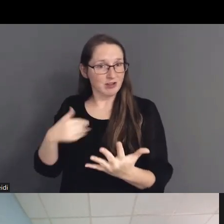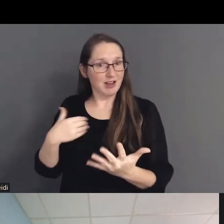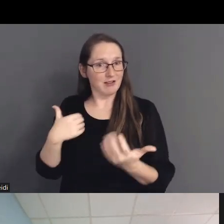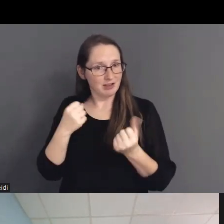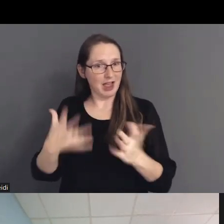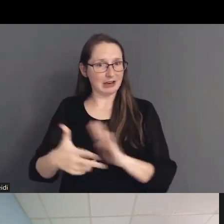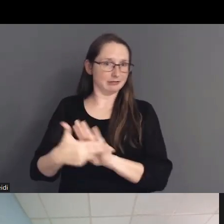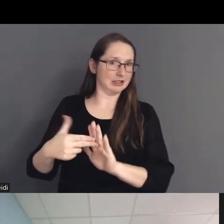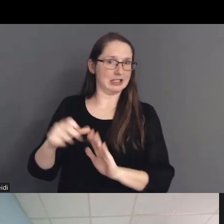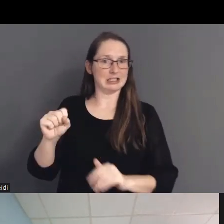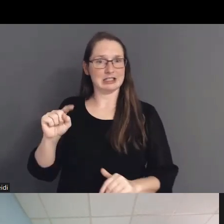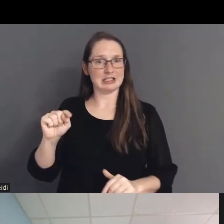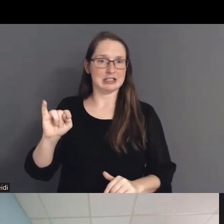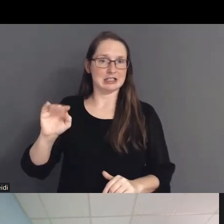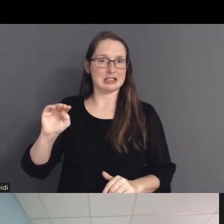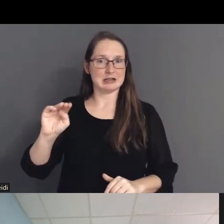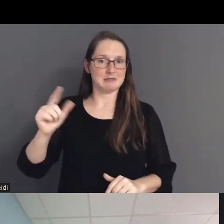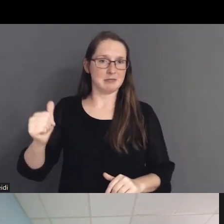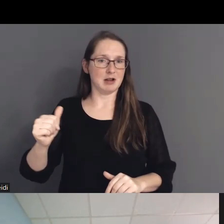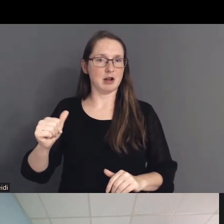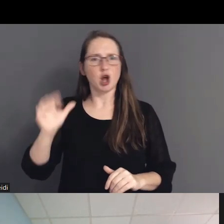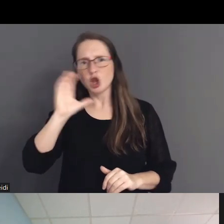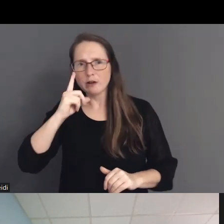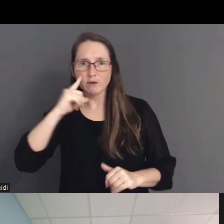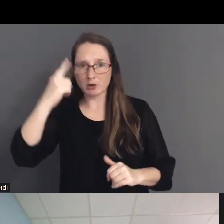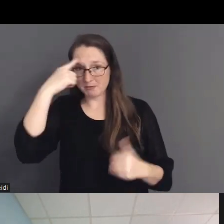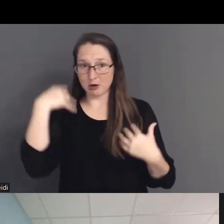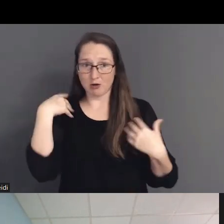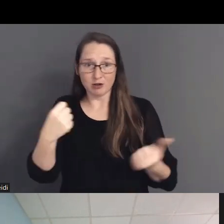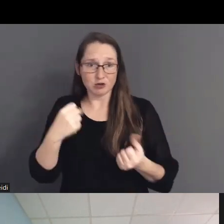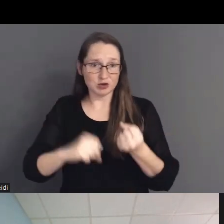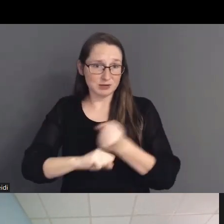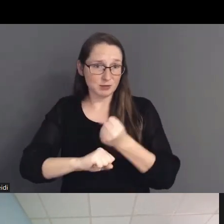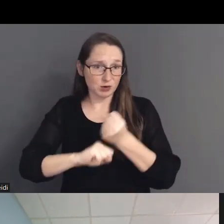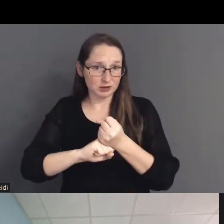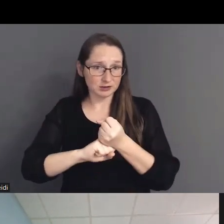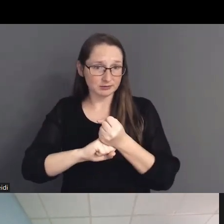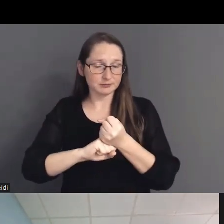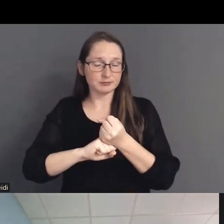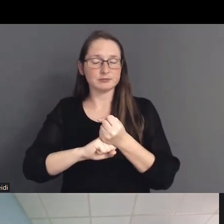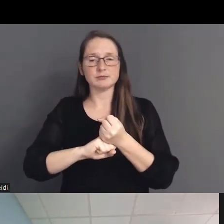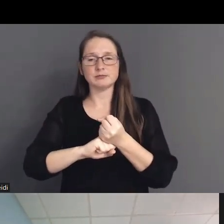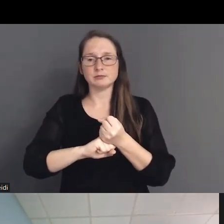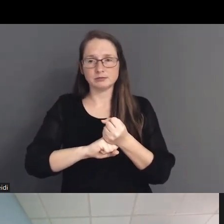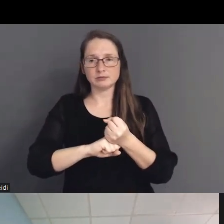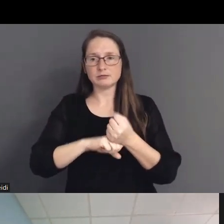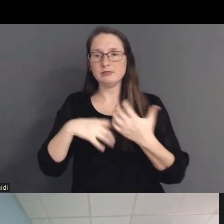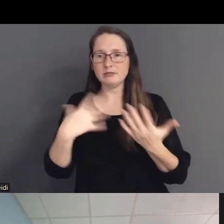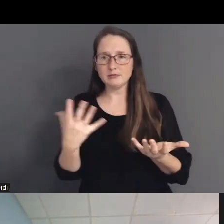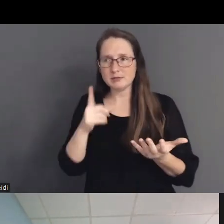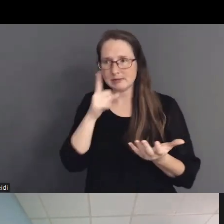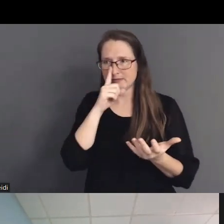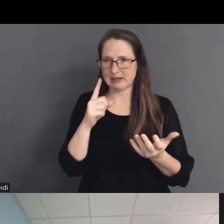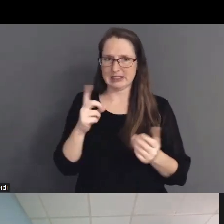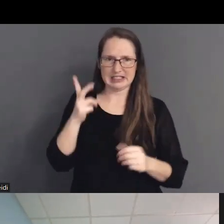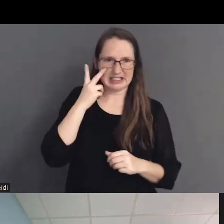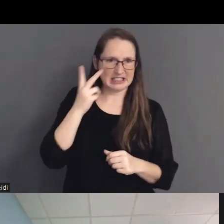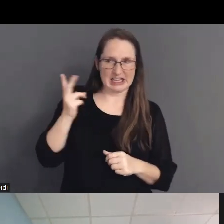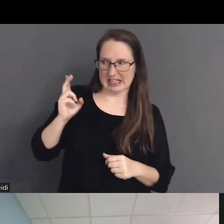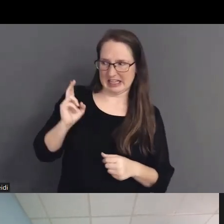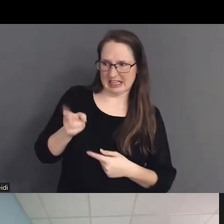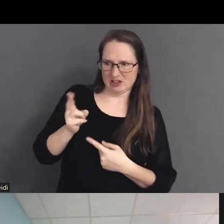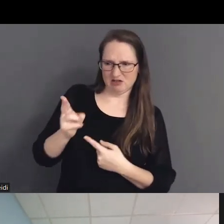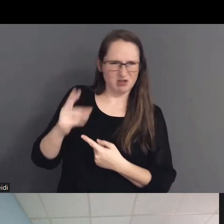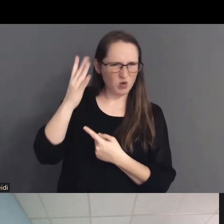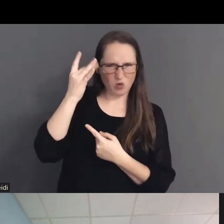stigmas when it comes to seeking mental health supports. and looking at the history as to why